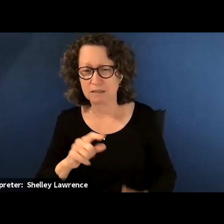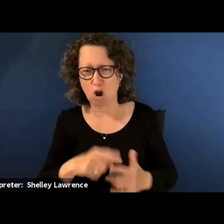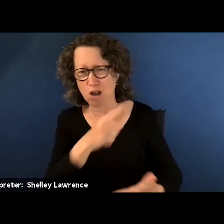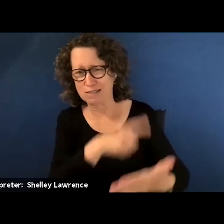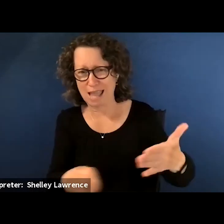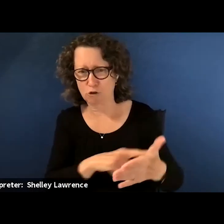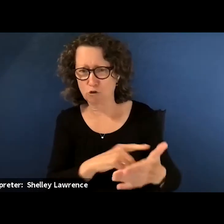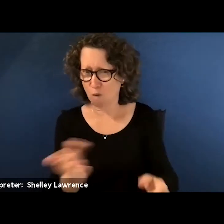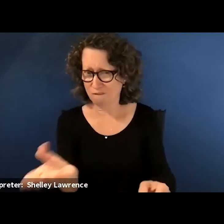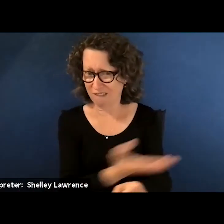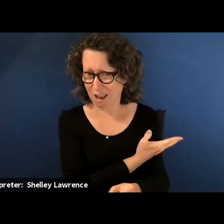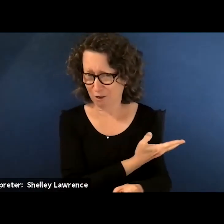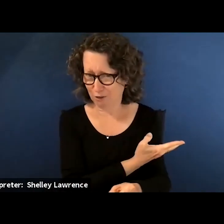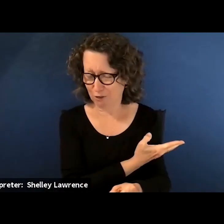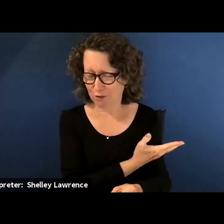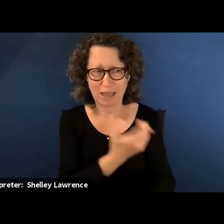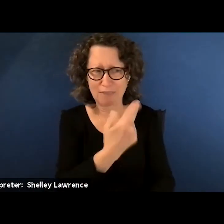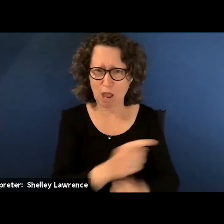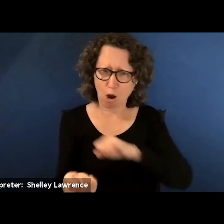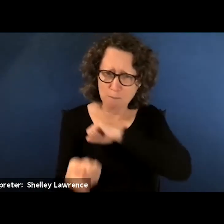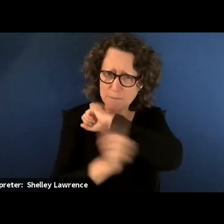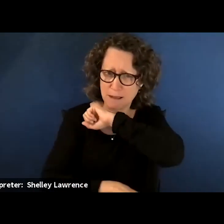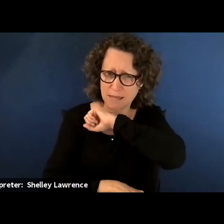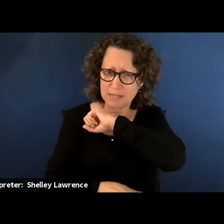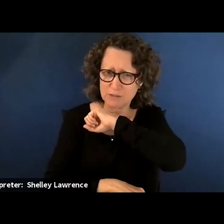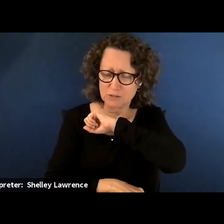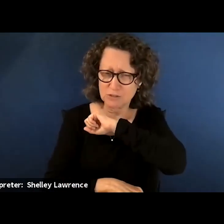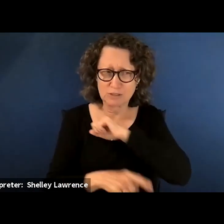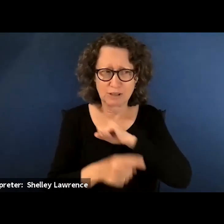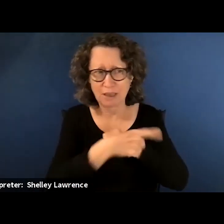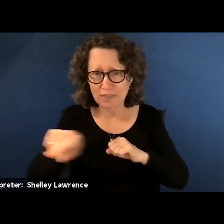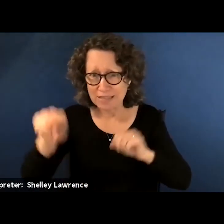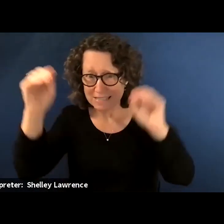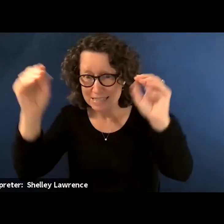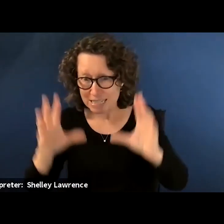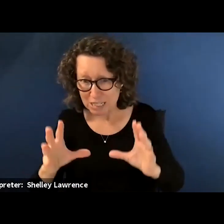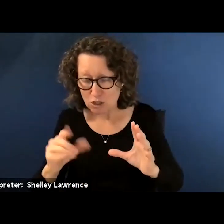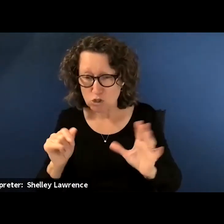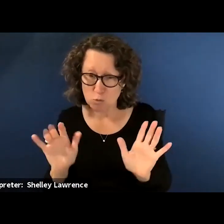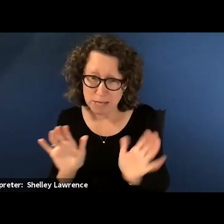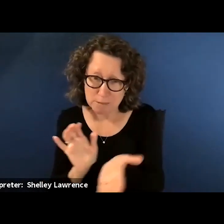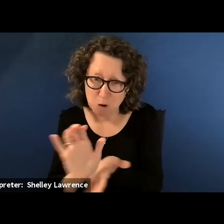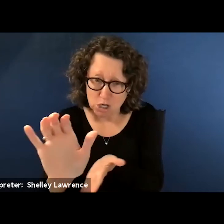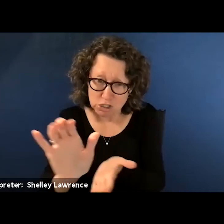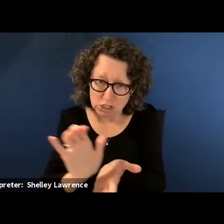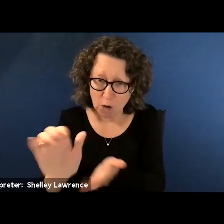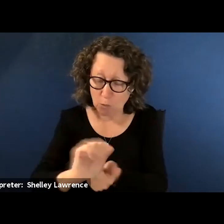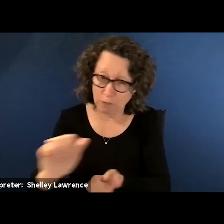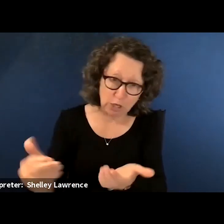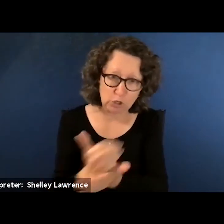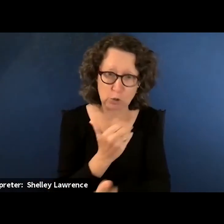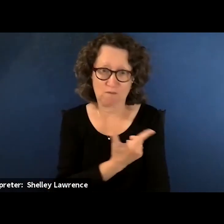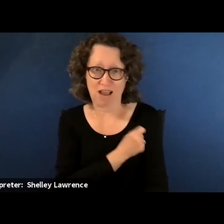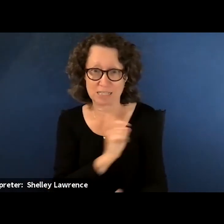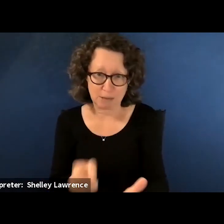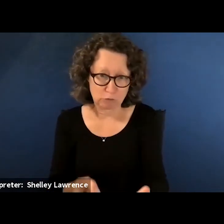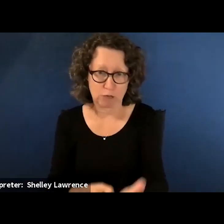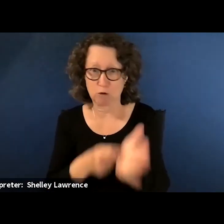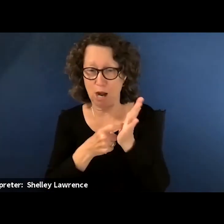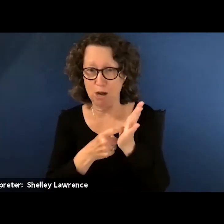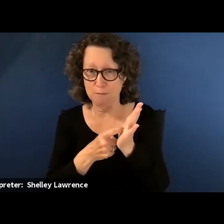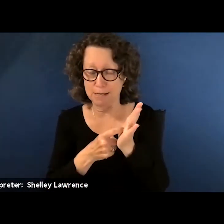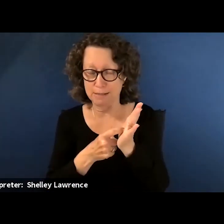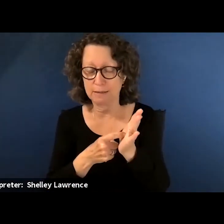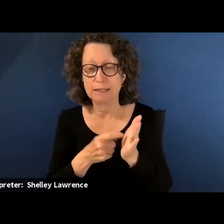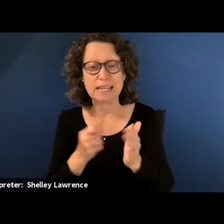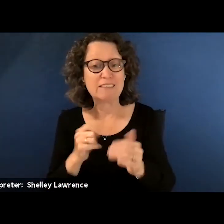from their positions. They are punished. These teachers who are being pushed out with this new vaccination requirement, if